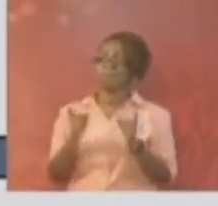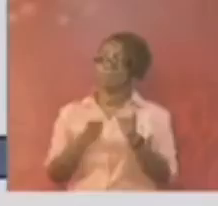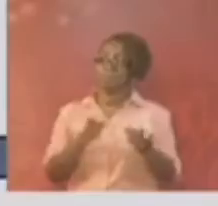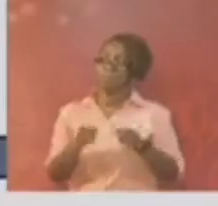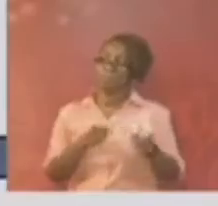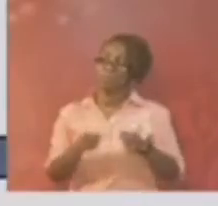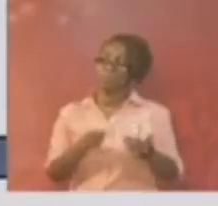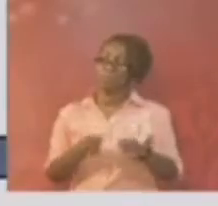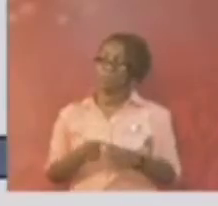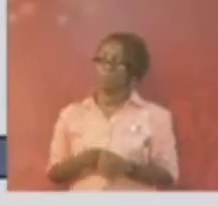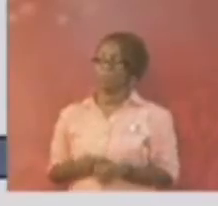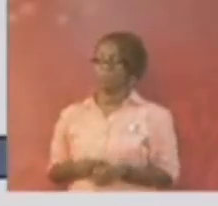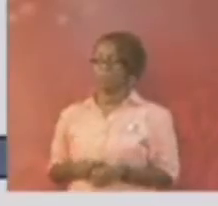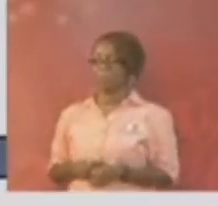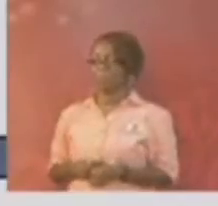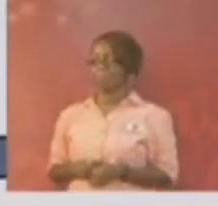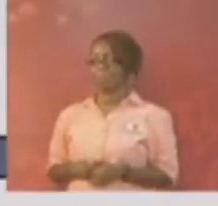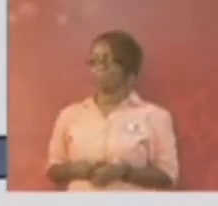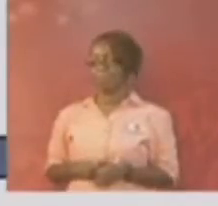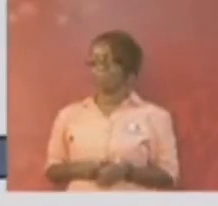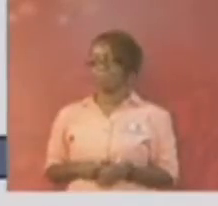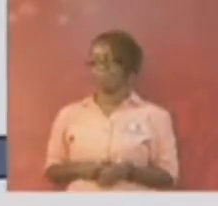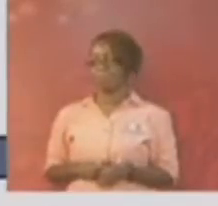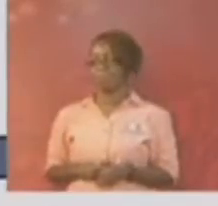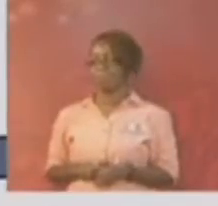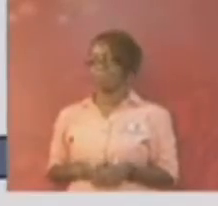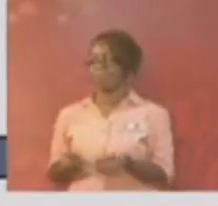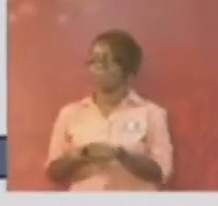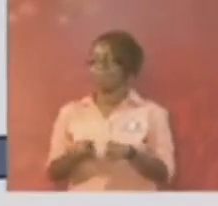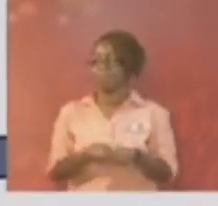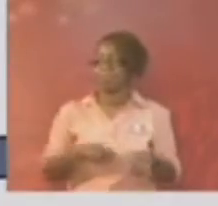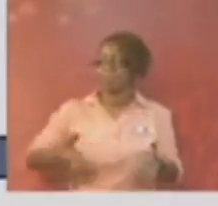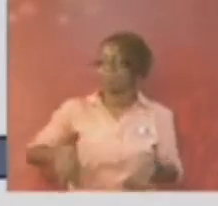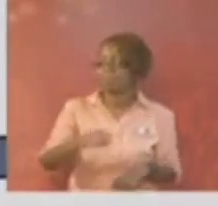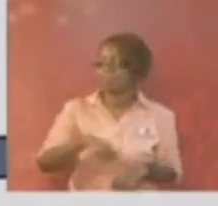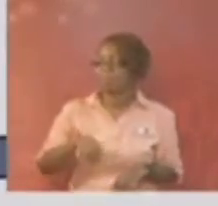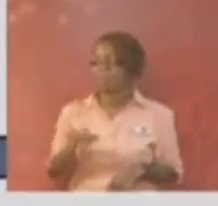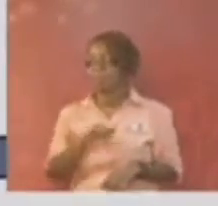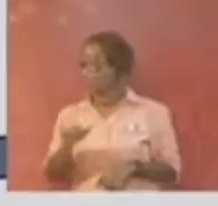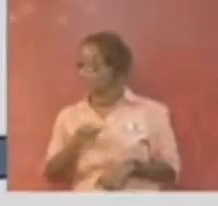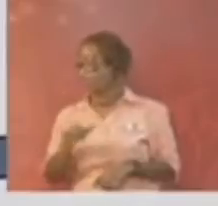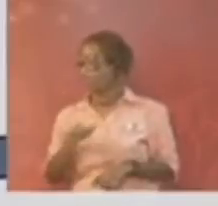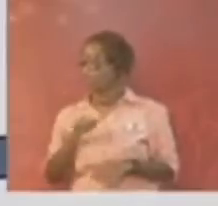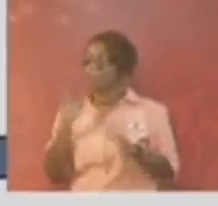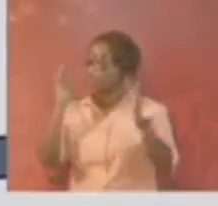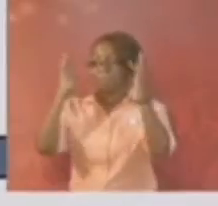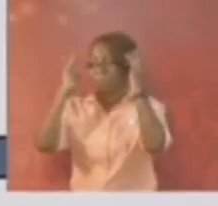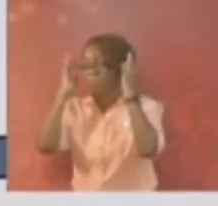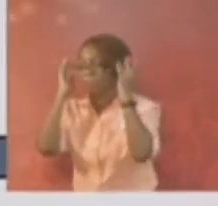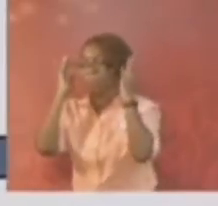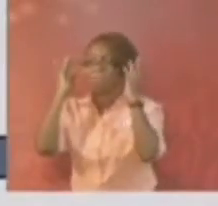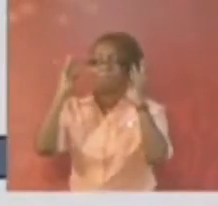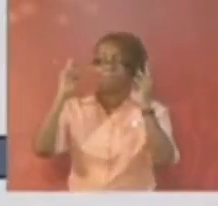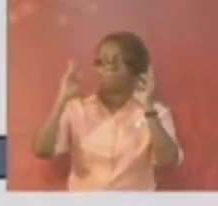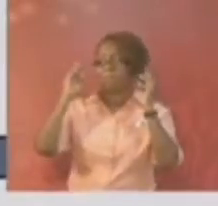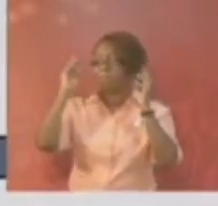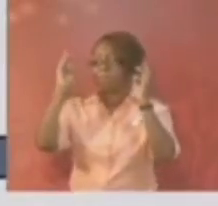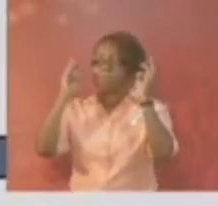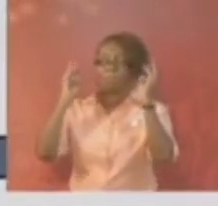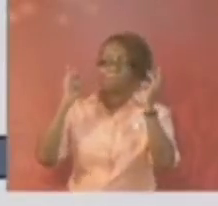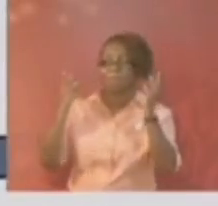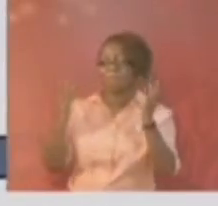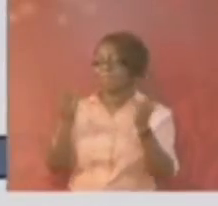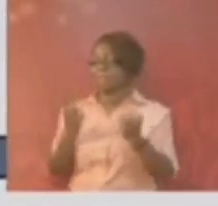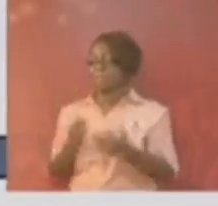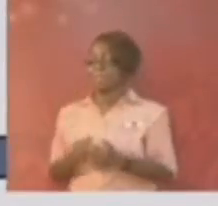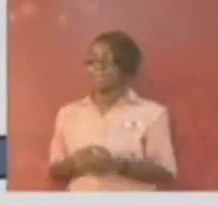The uncertainty about the future and the issues arising out of fear related